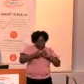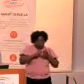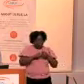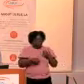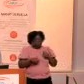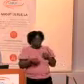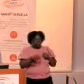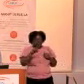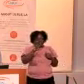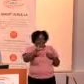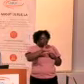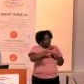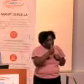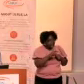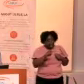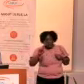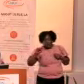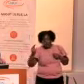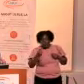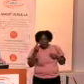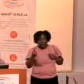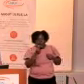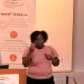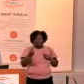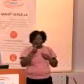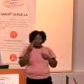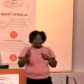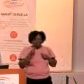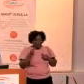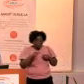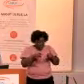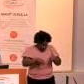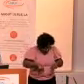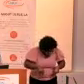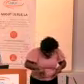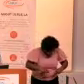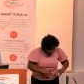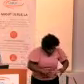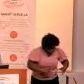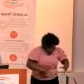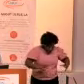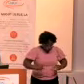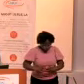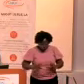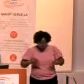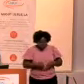10, 20 grams of protein, bad swelling in the legs, really foamy